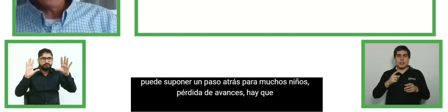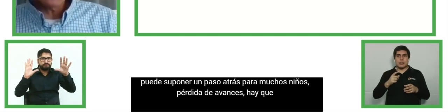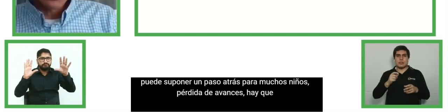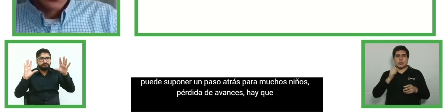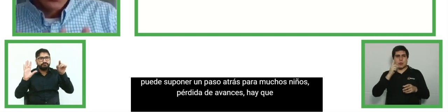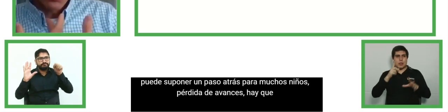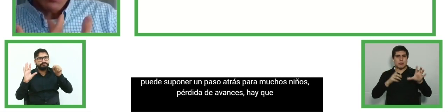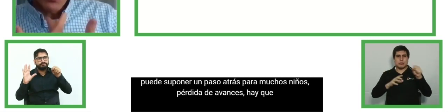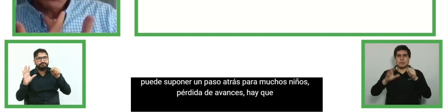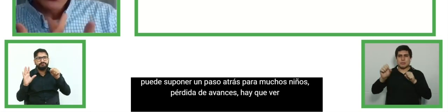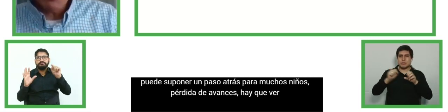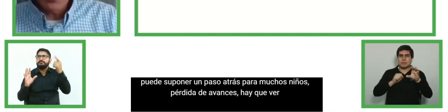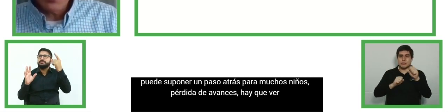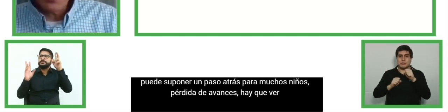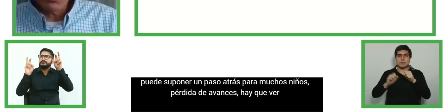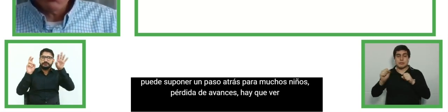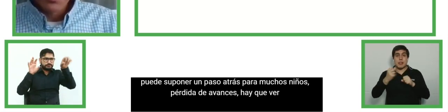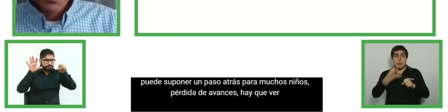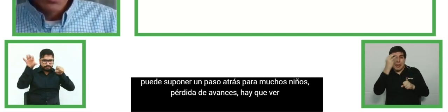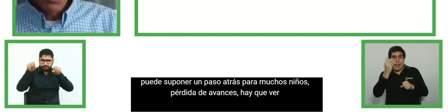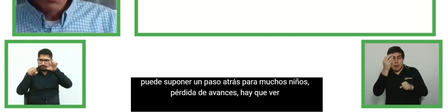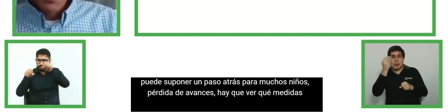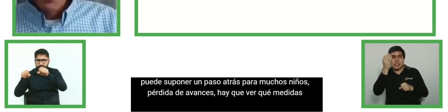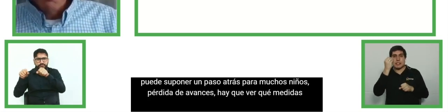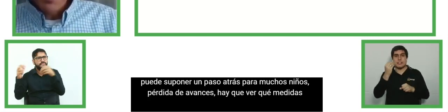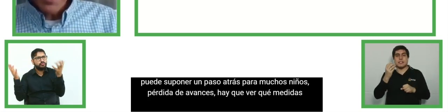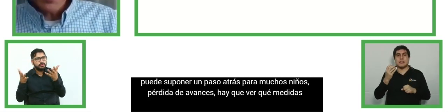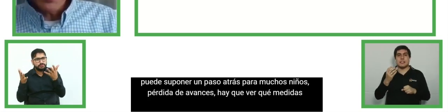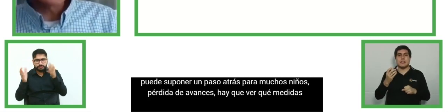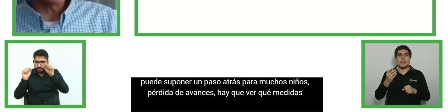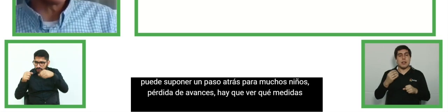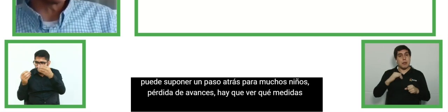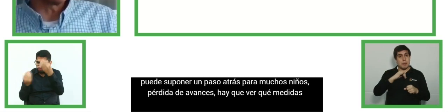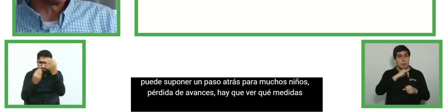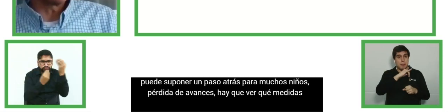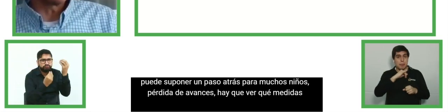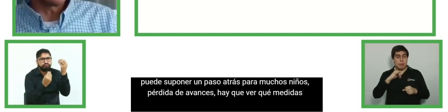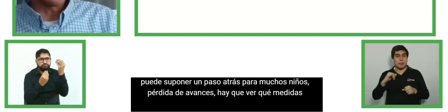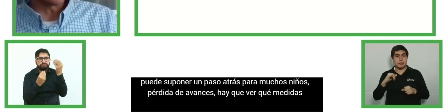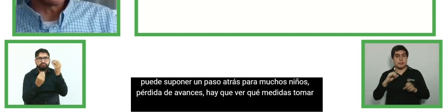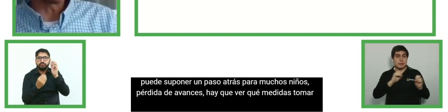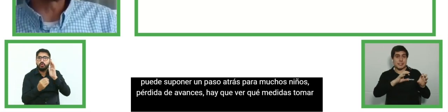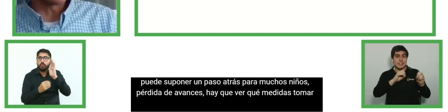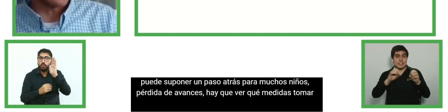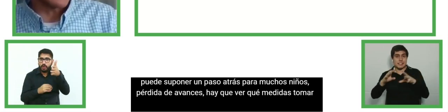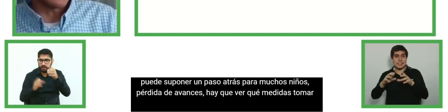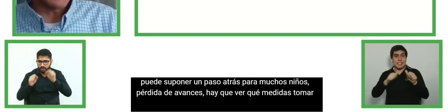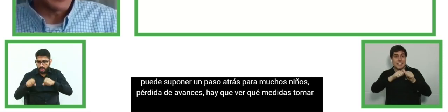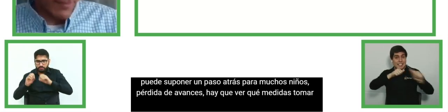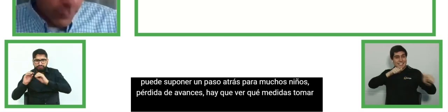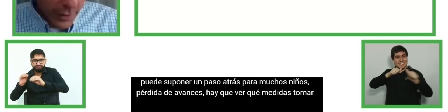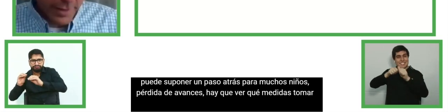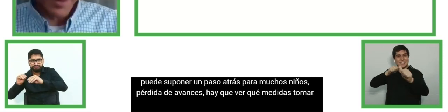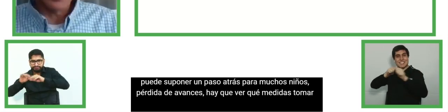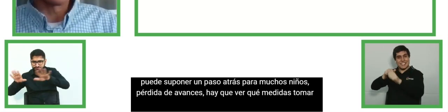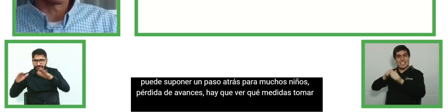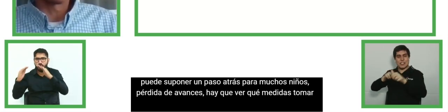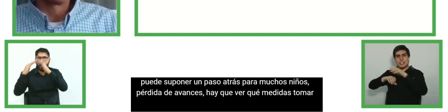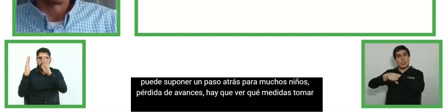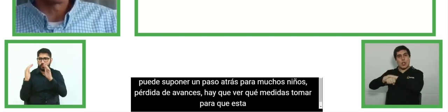are most important to learn so that this distance education forced and imposed on